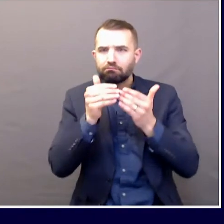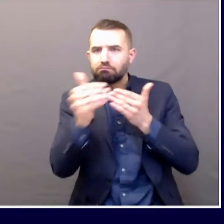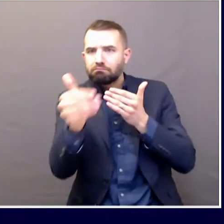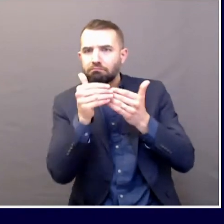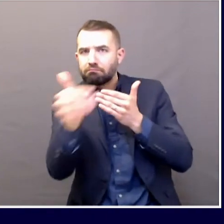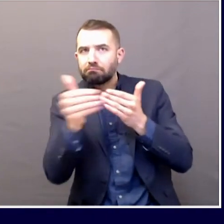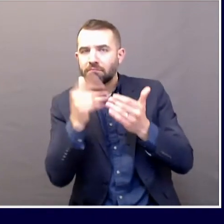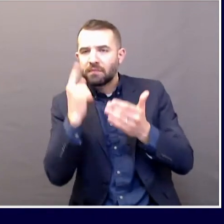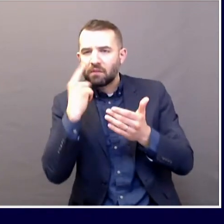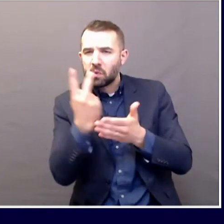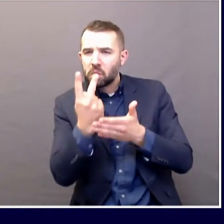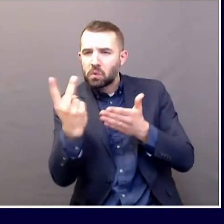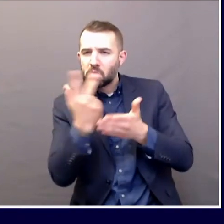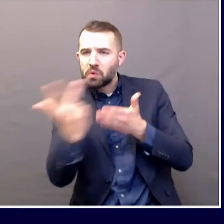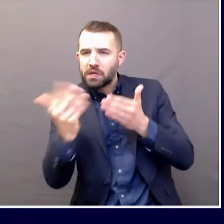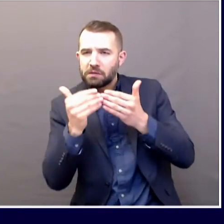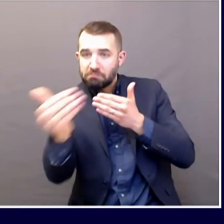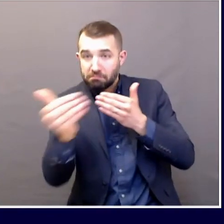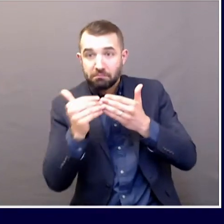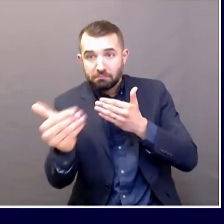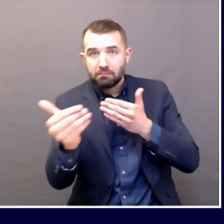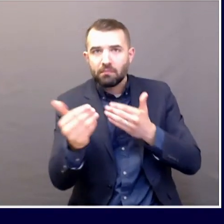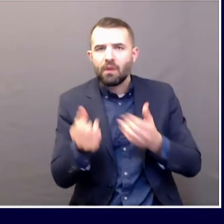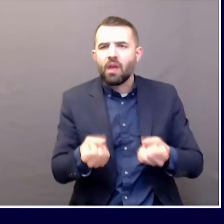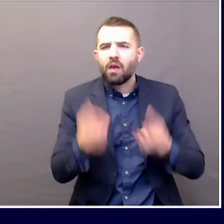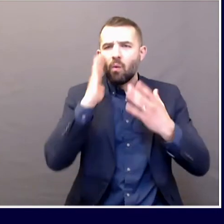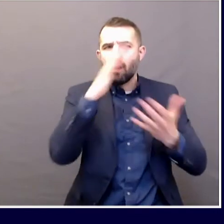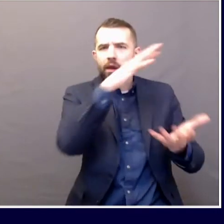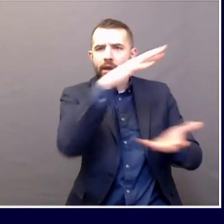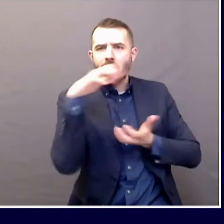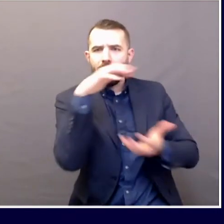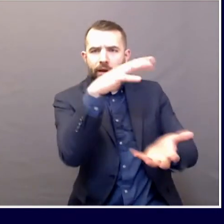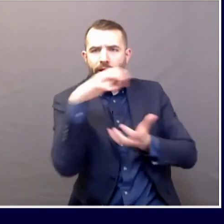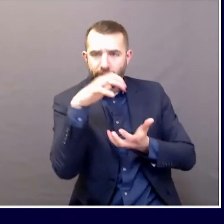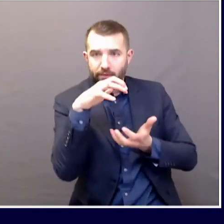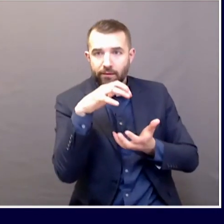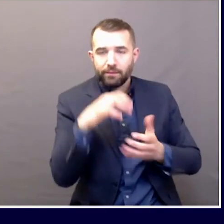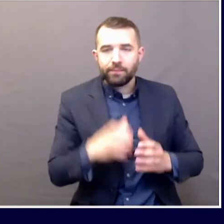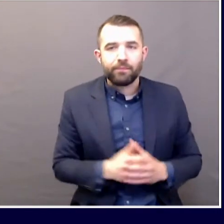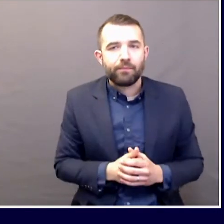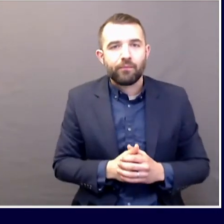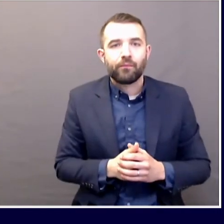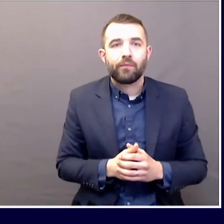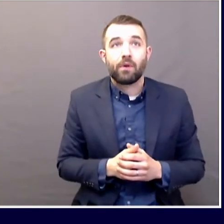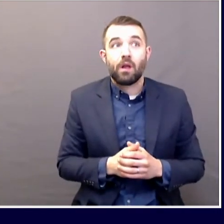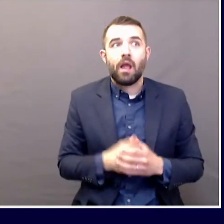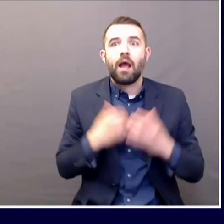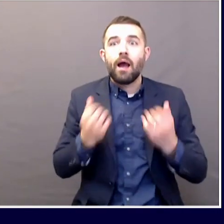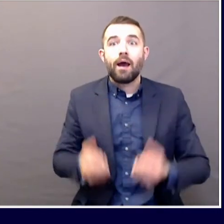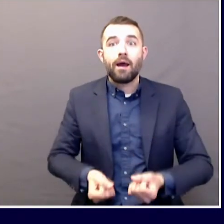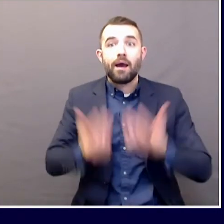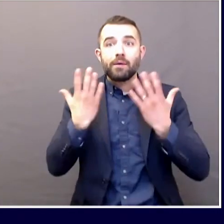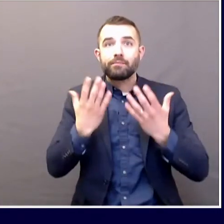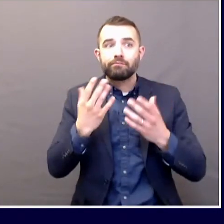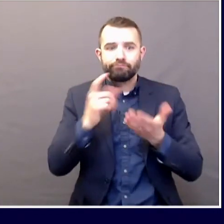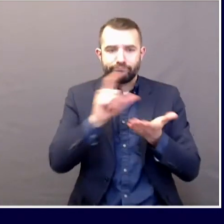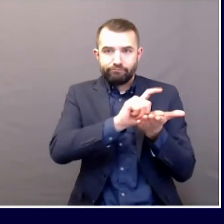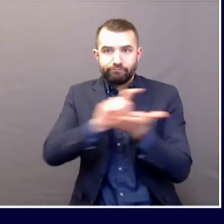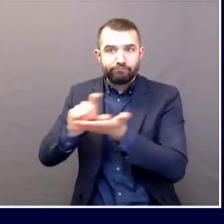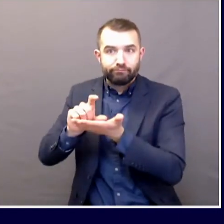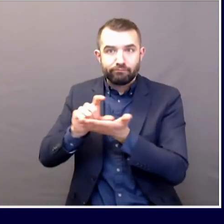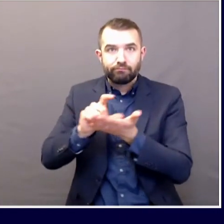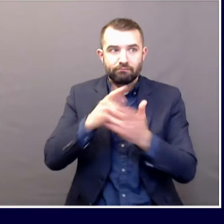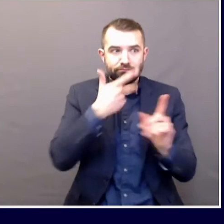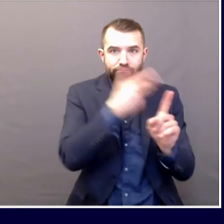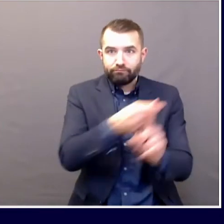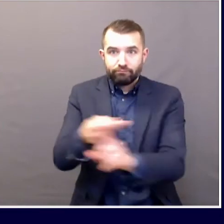that, what vaccine supply looks like, as well as now seeing the requisite number of doses that expand all of these options. So I think we're at